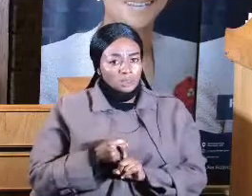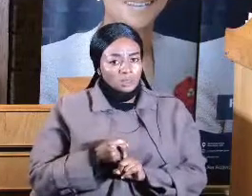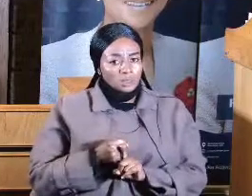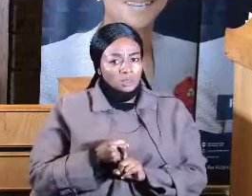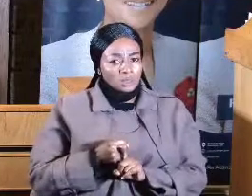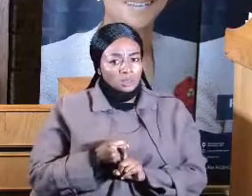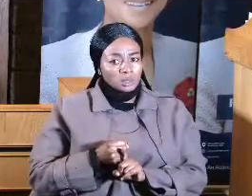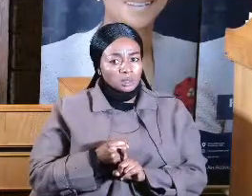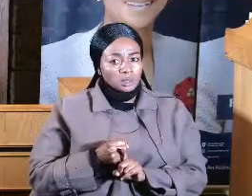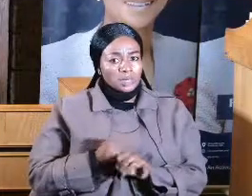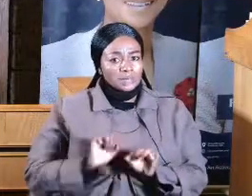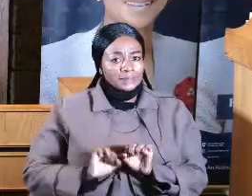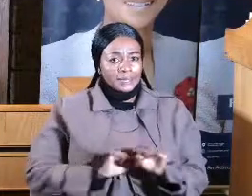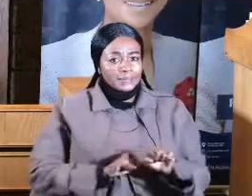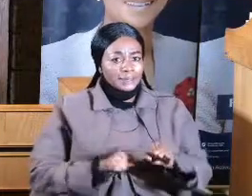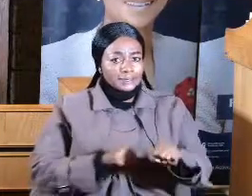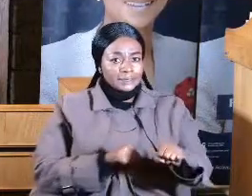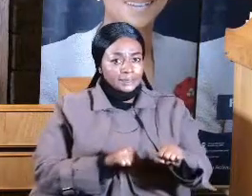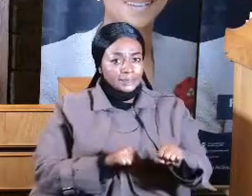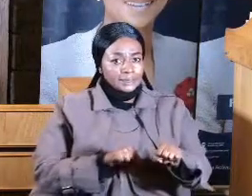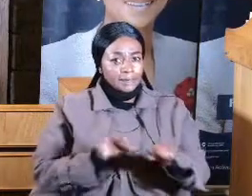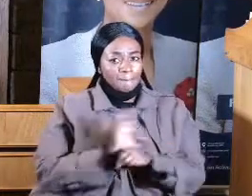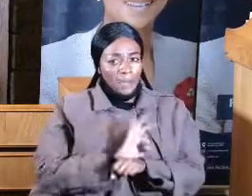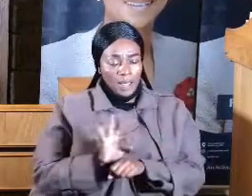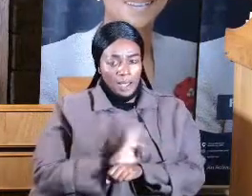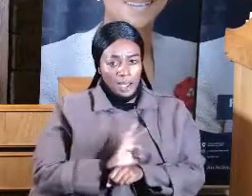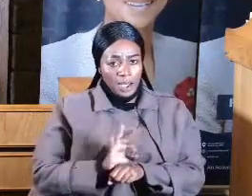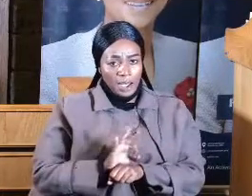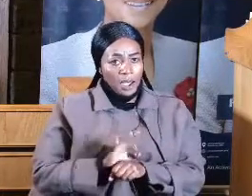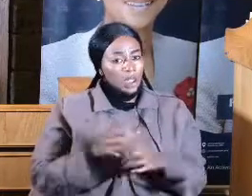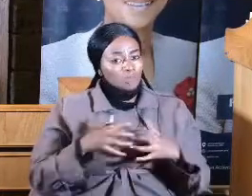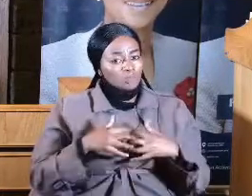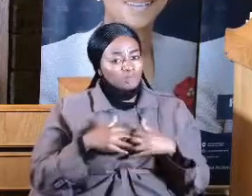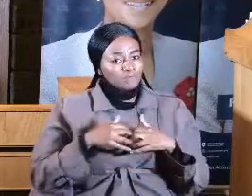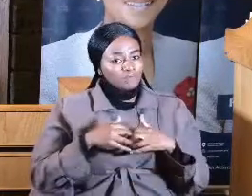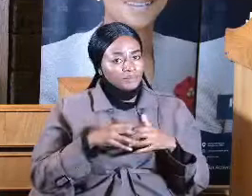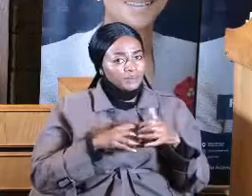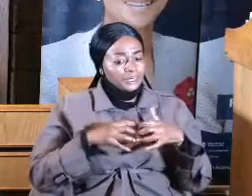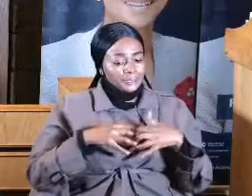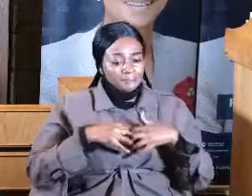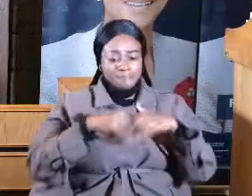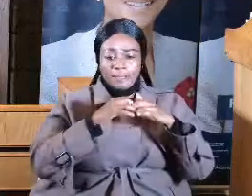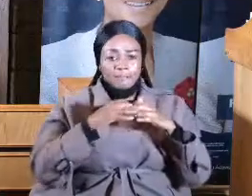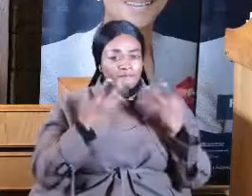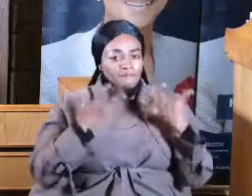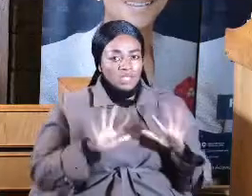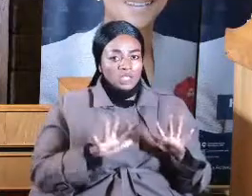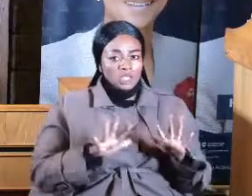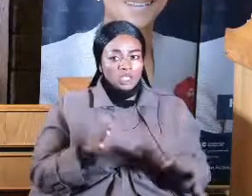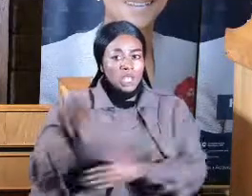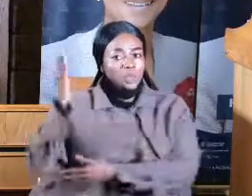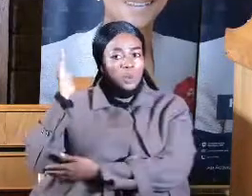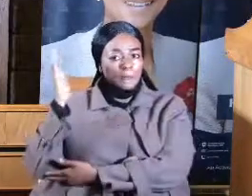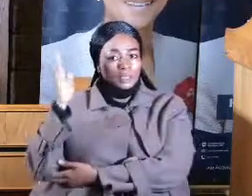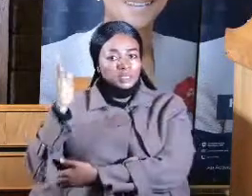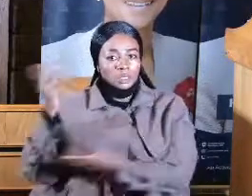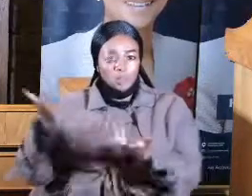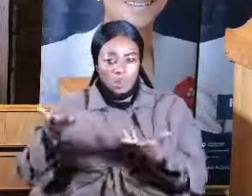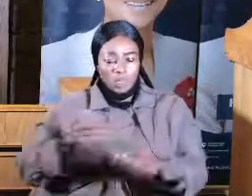femicide strategic plan was developed and presented to the president,